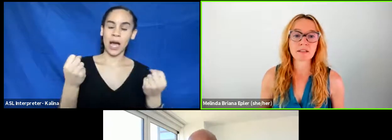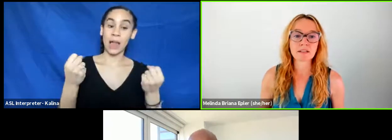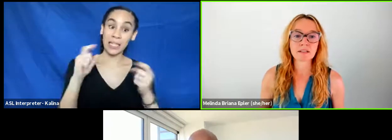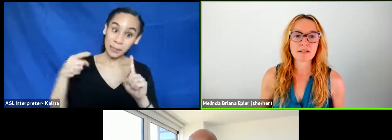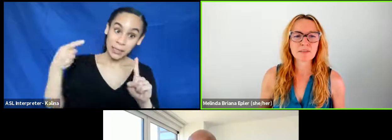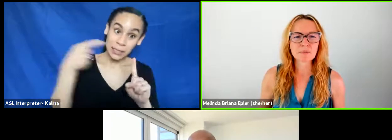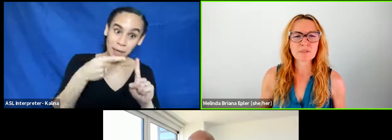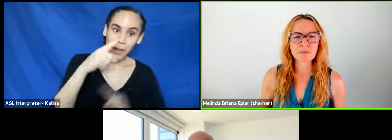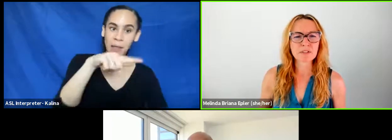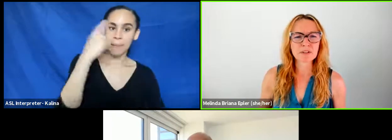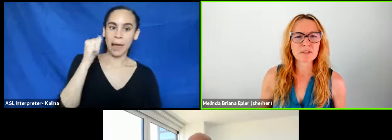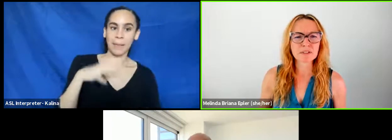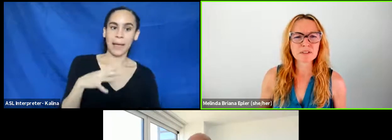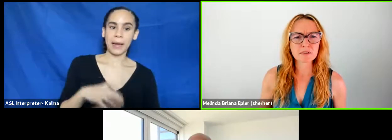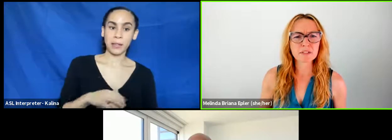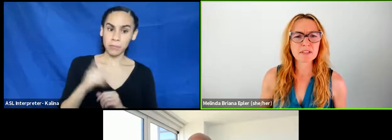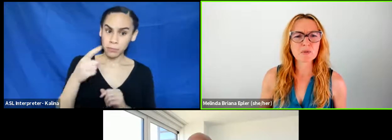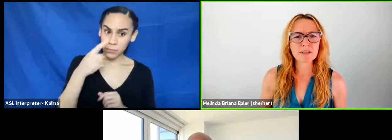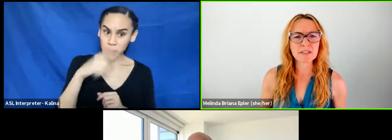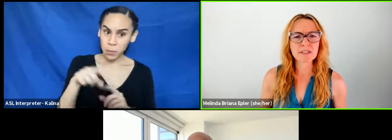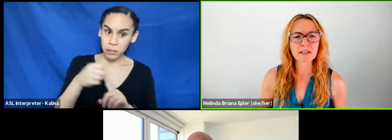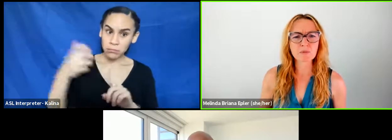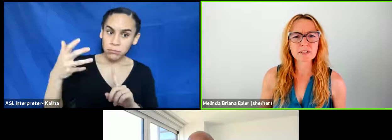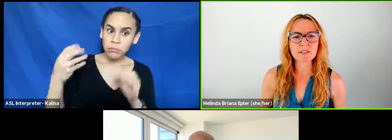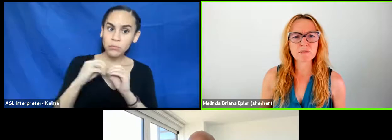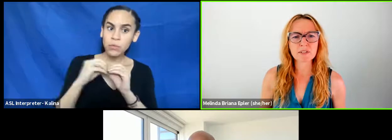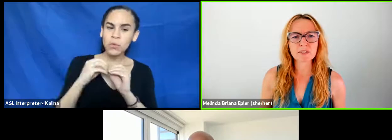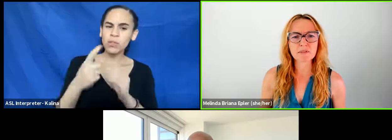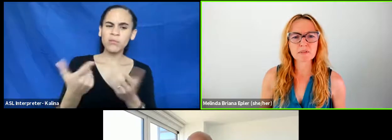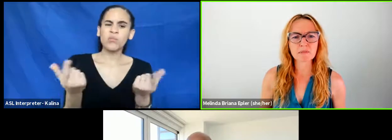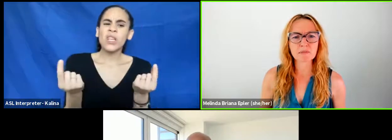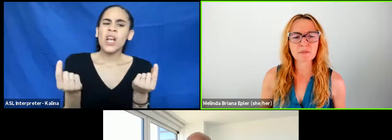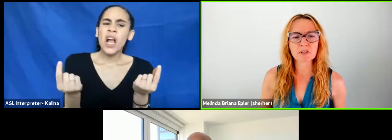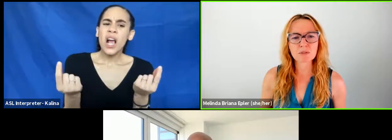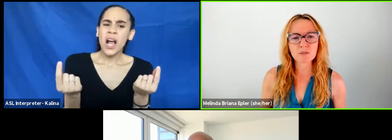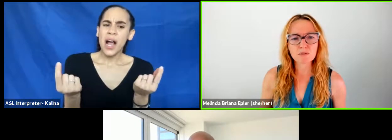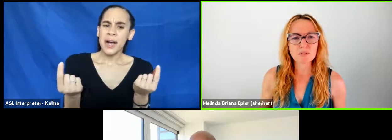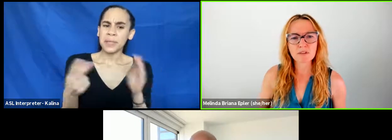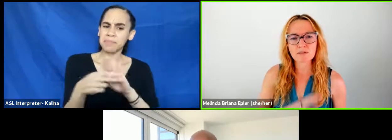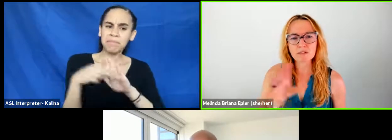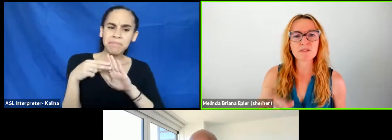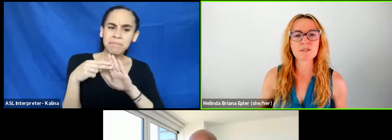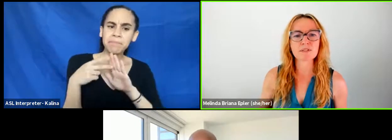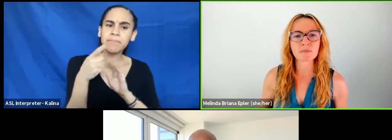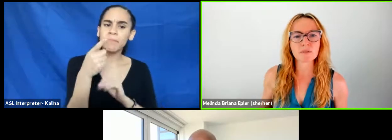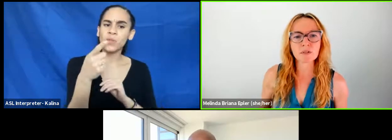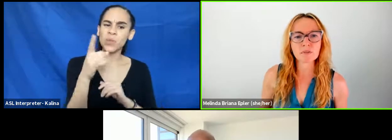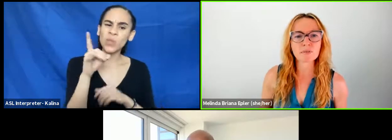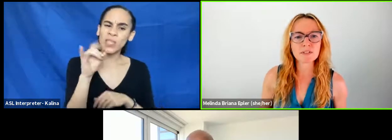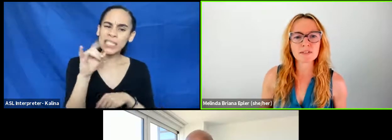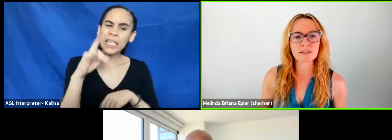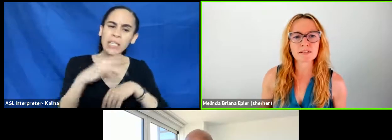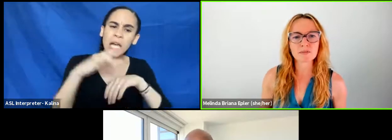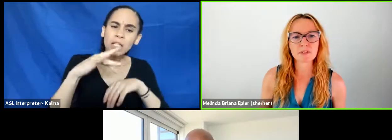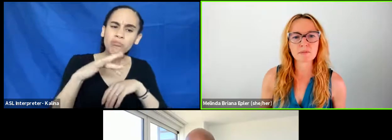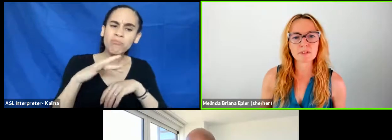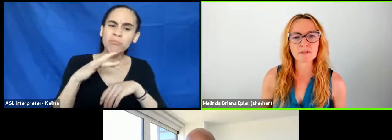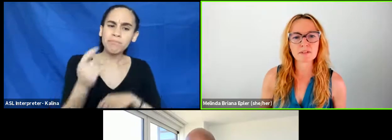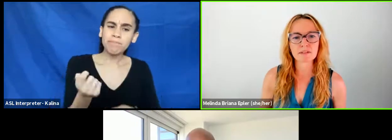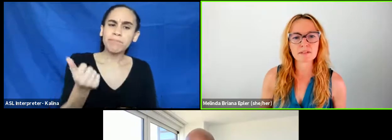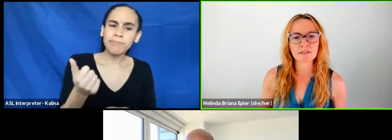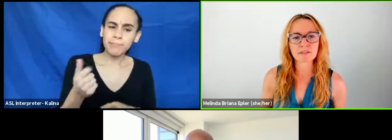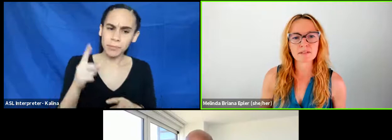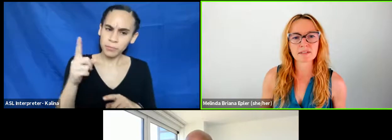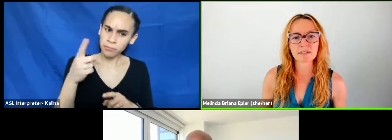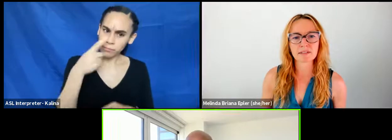men. You want to talk about that a little bit? Like, what is that? What is, I mean, you kind of grazed the surface a little bit, but what is that? What's